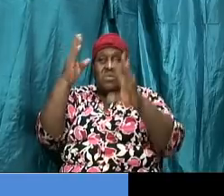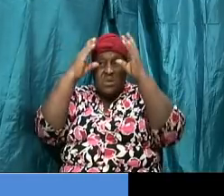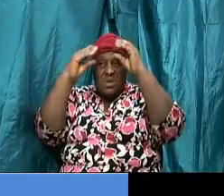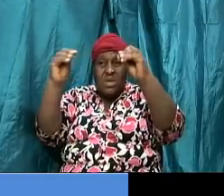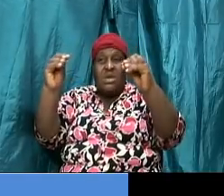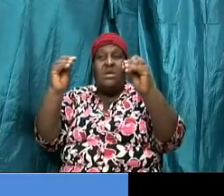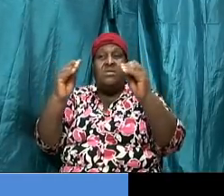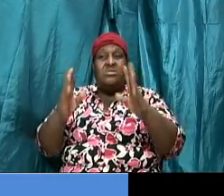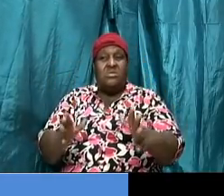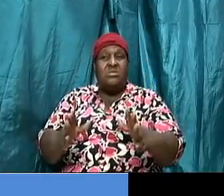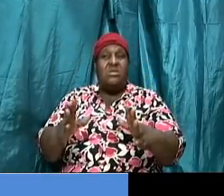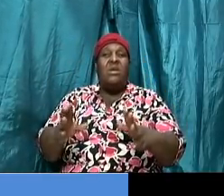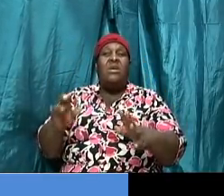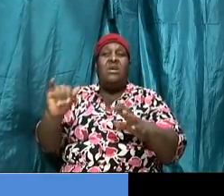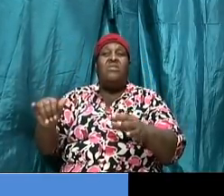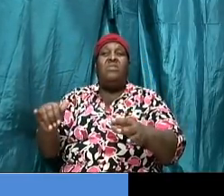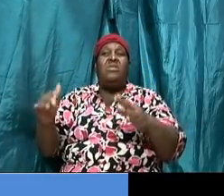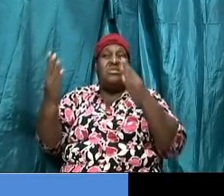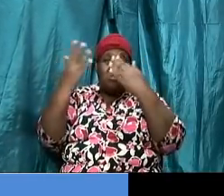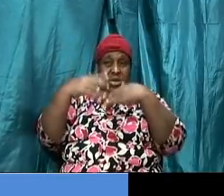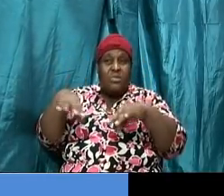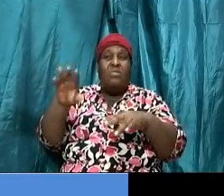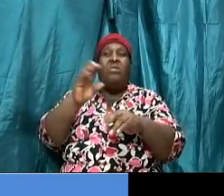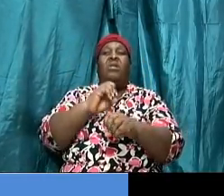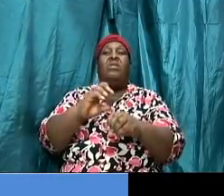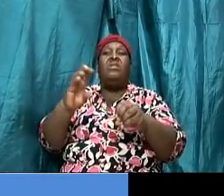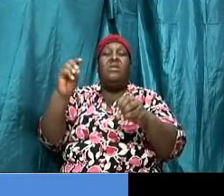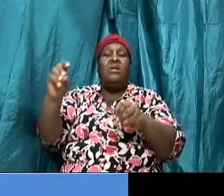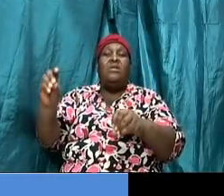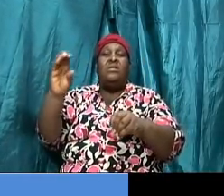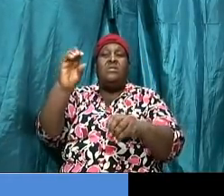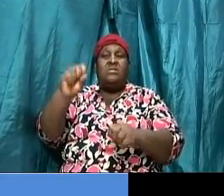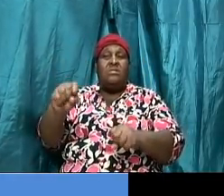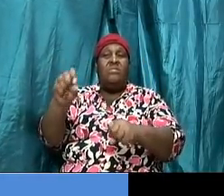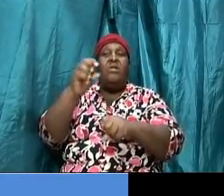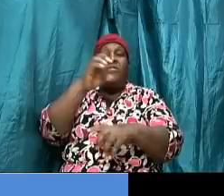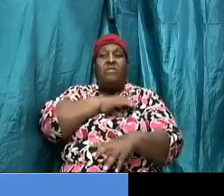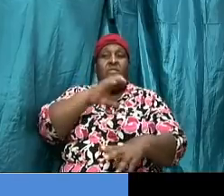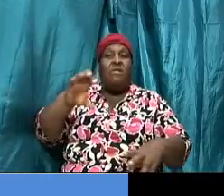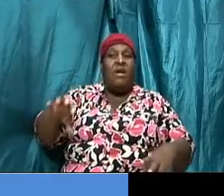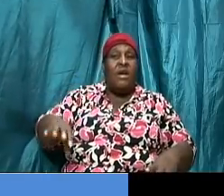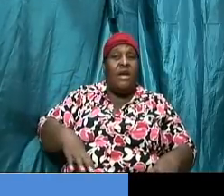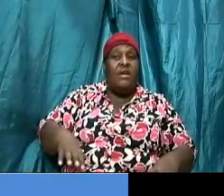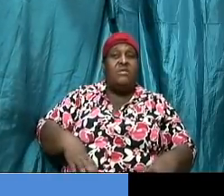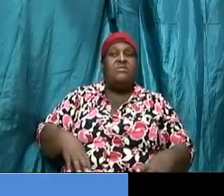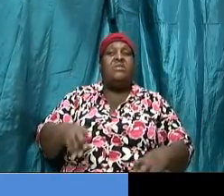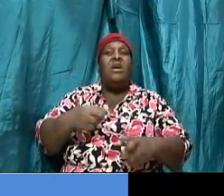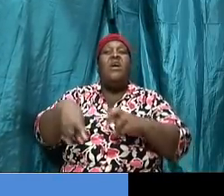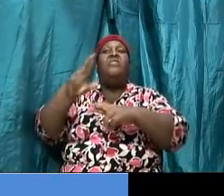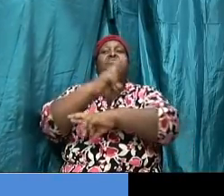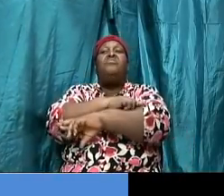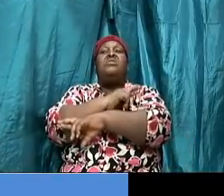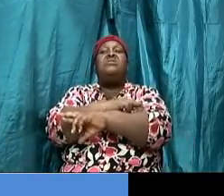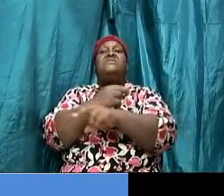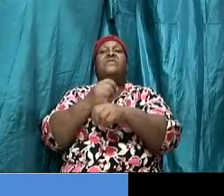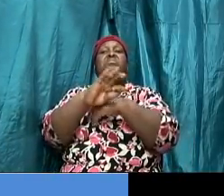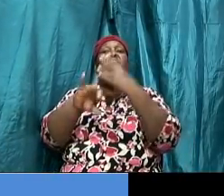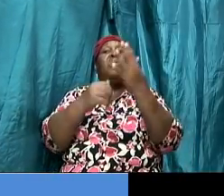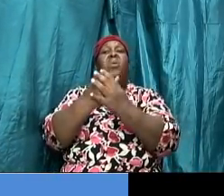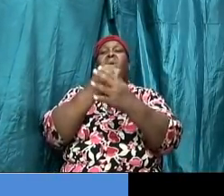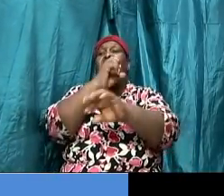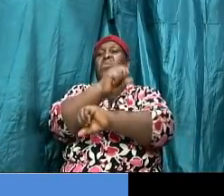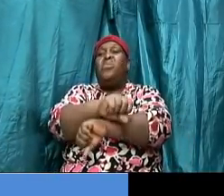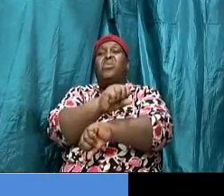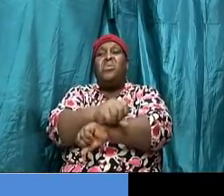and the rest from the works that we have in Him. In other words, we believe that just like all the other